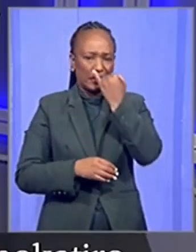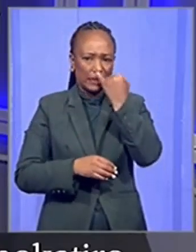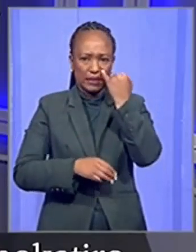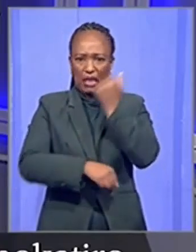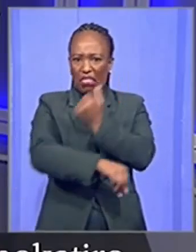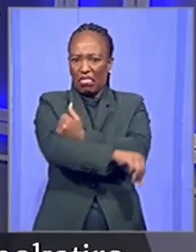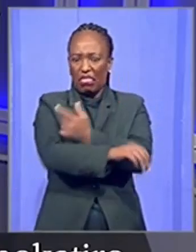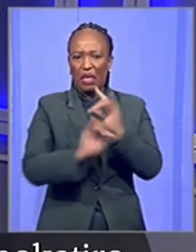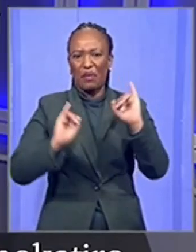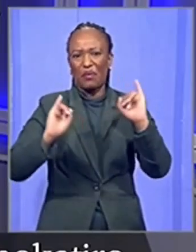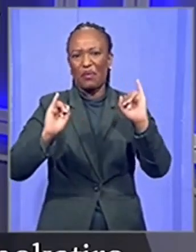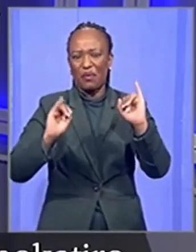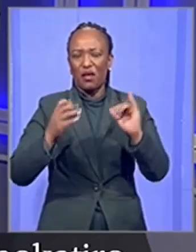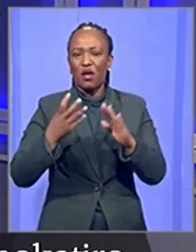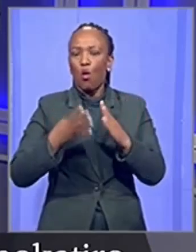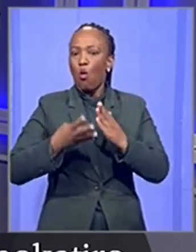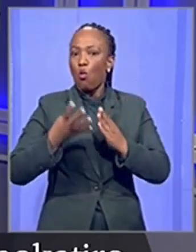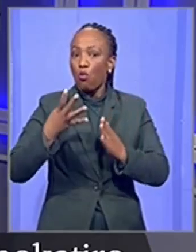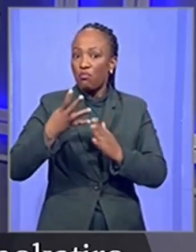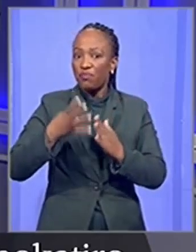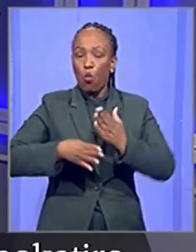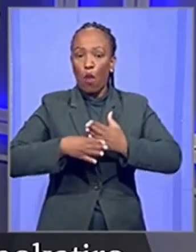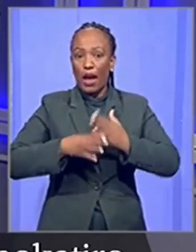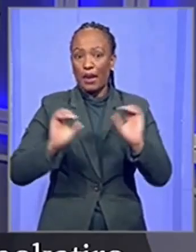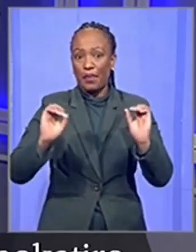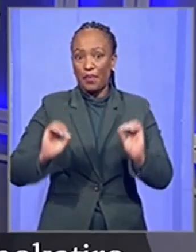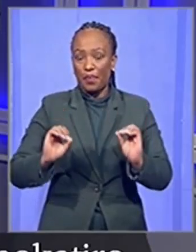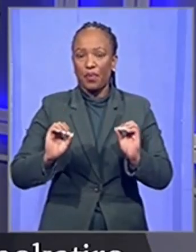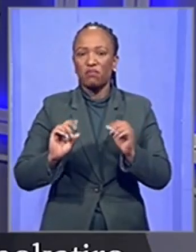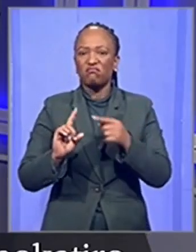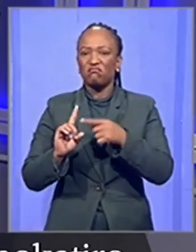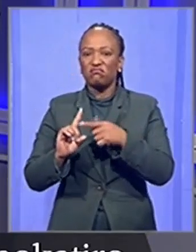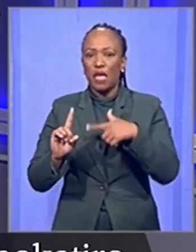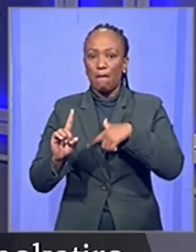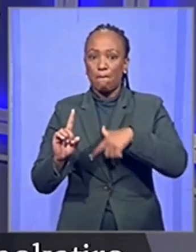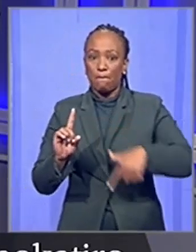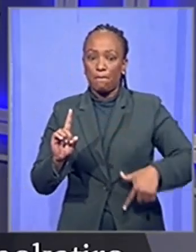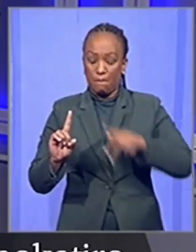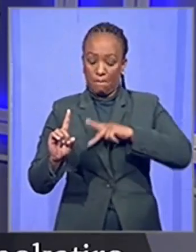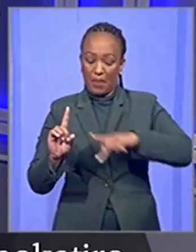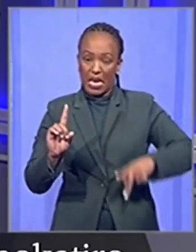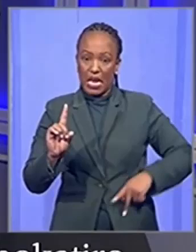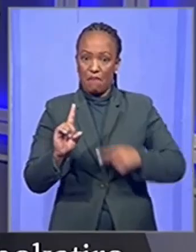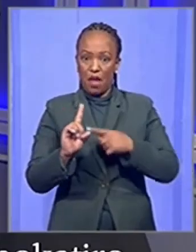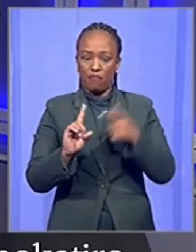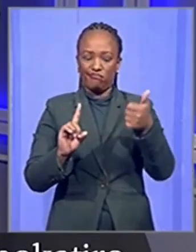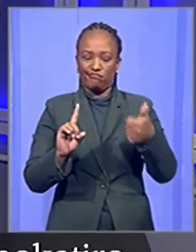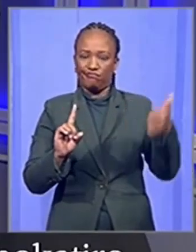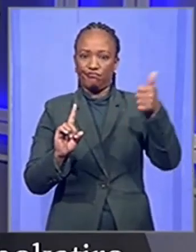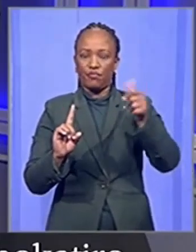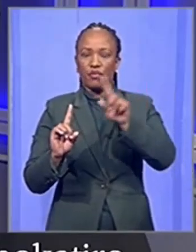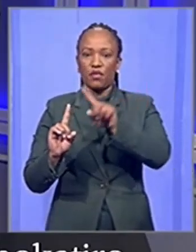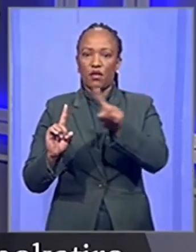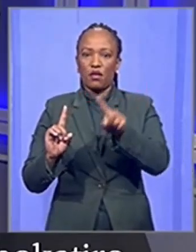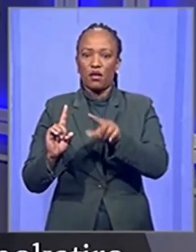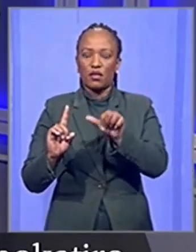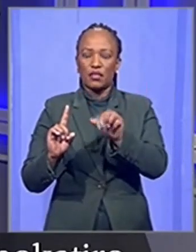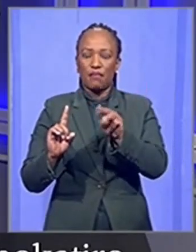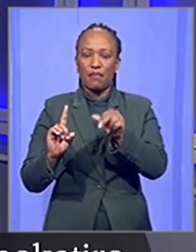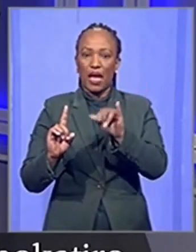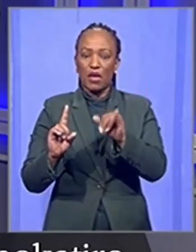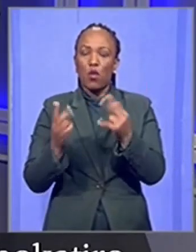ga mmogo le botlhokatiro. Tonakgolo yo a sa tswang go tlhophiwa wa porofense eo Ngaka Zamani Saul o naeme baagi ka